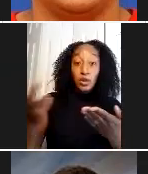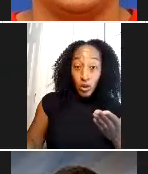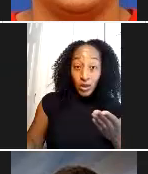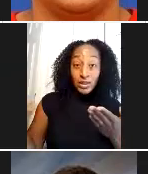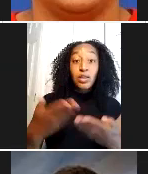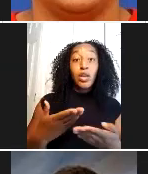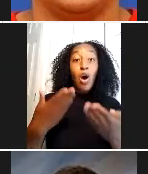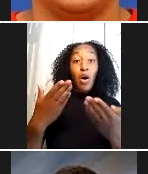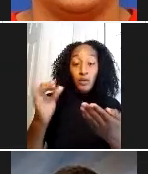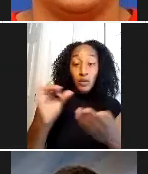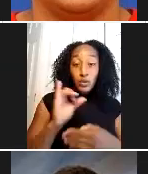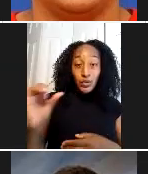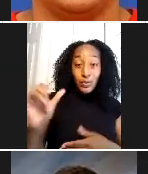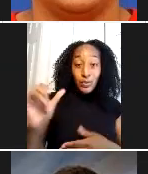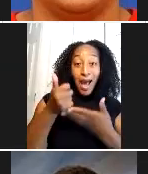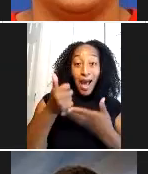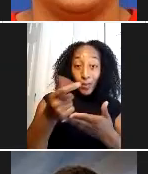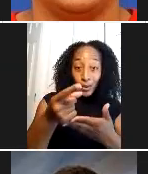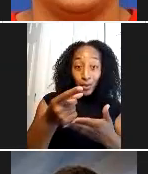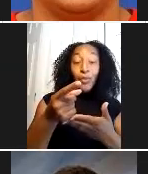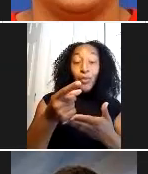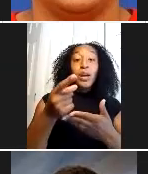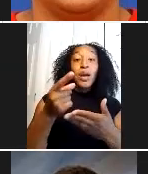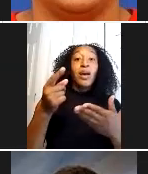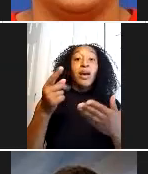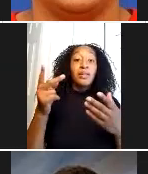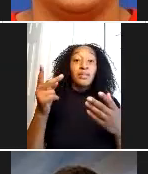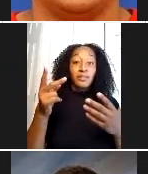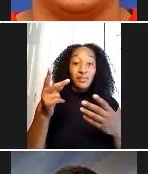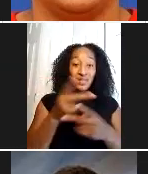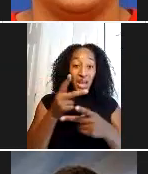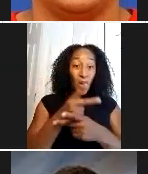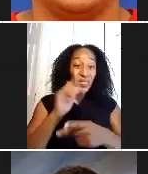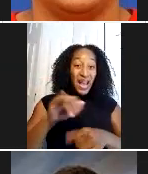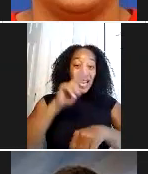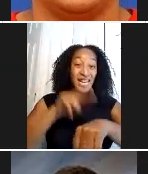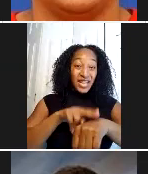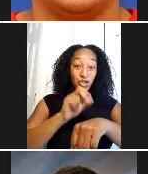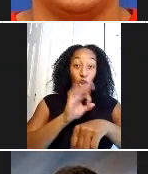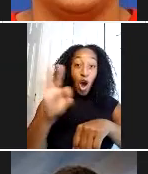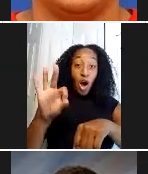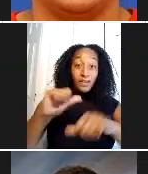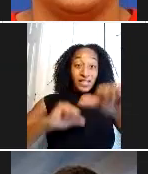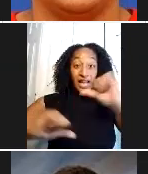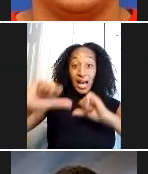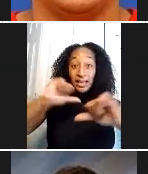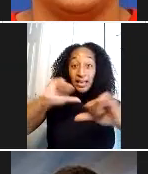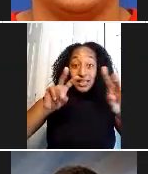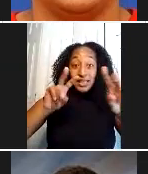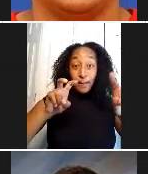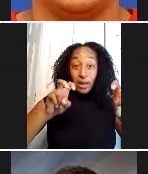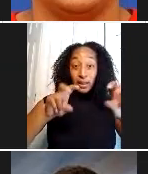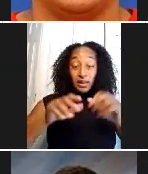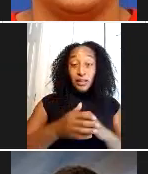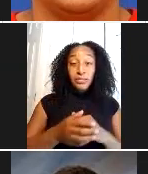in dealing with this nature of science topic, okay? So I've given